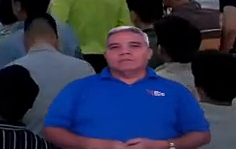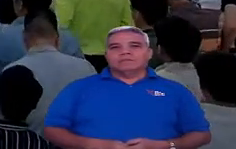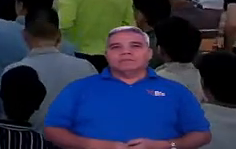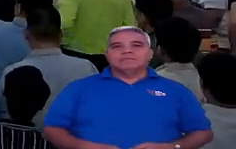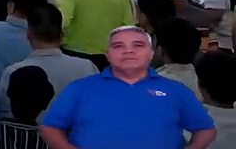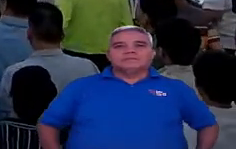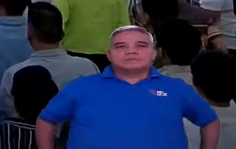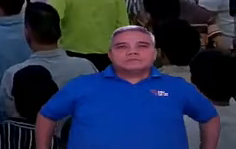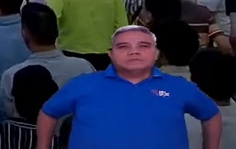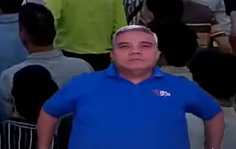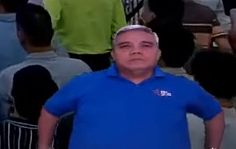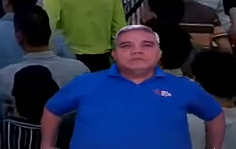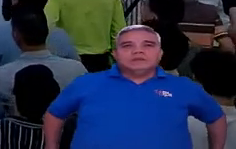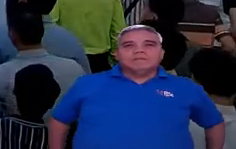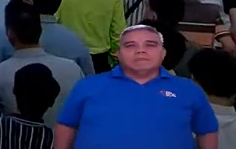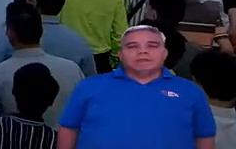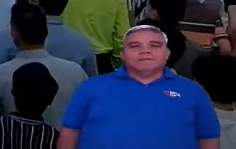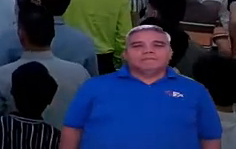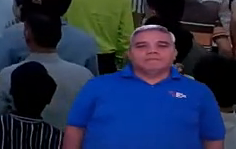Okay, Nana.